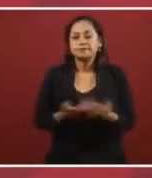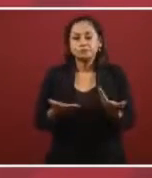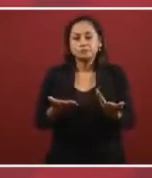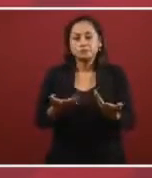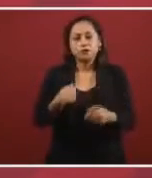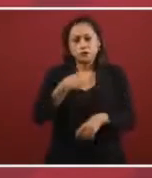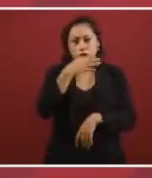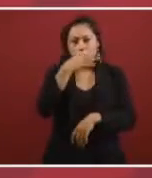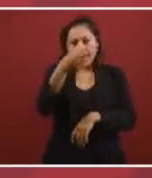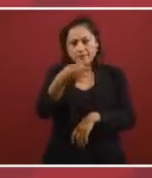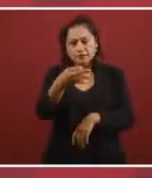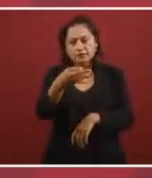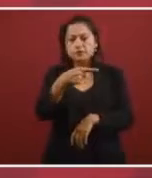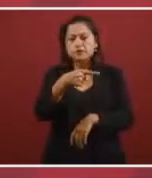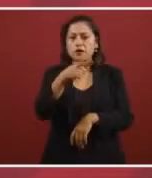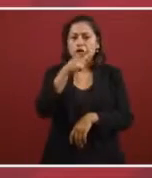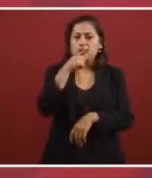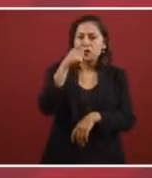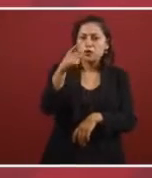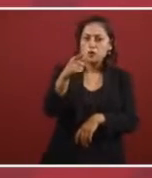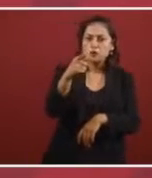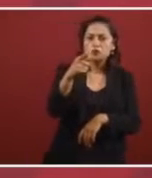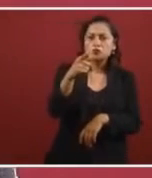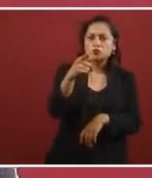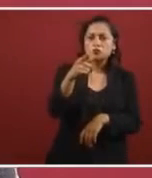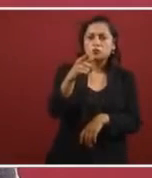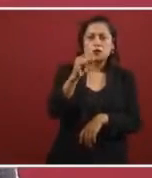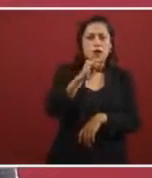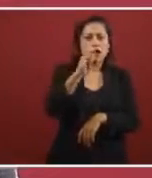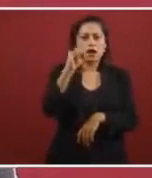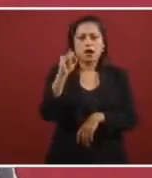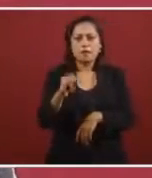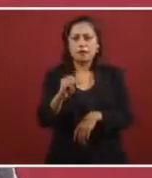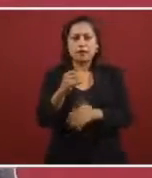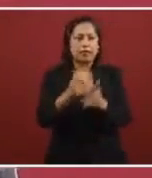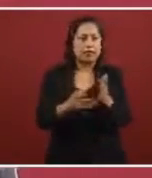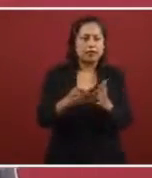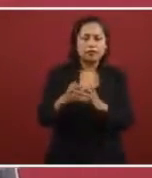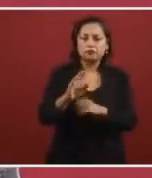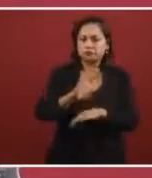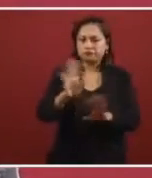So you will not be short of electricity, and you will not have increases